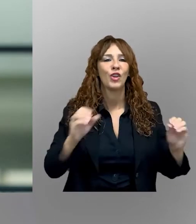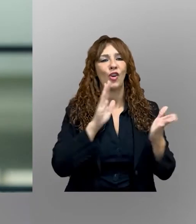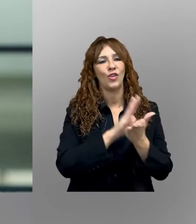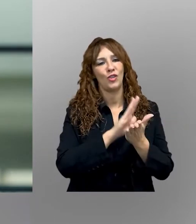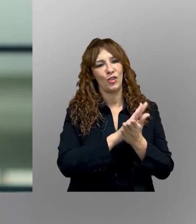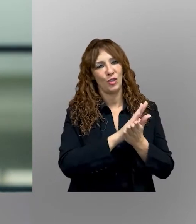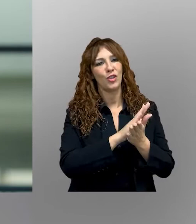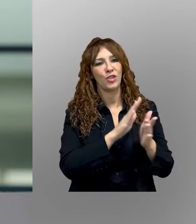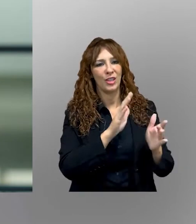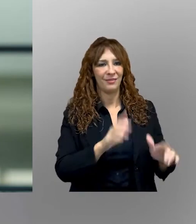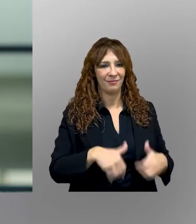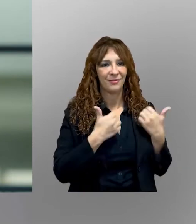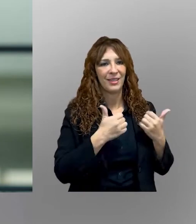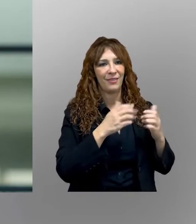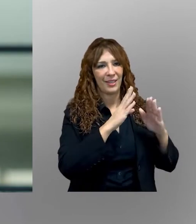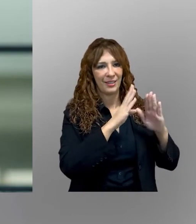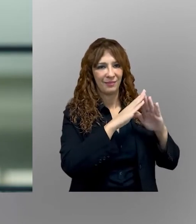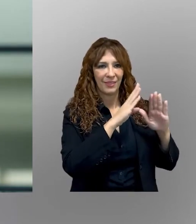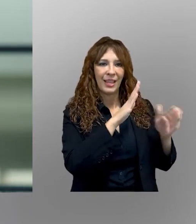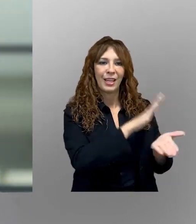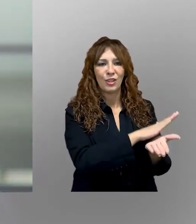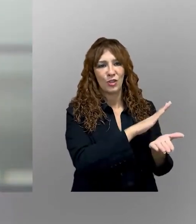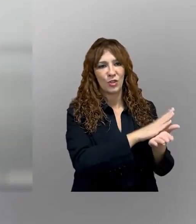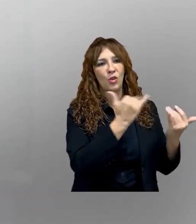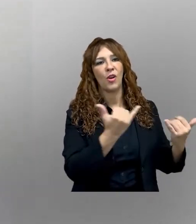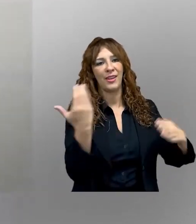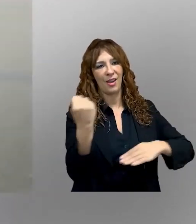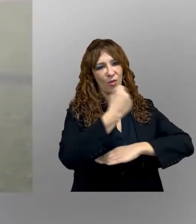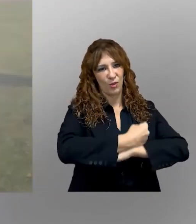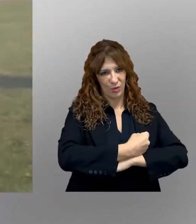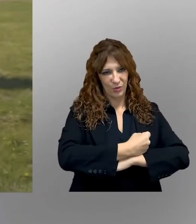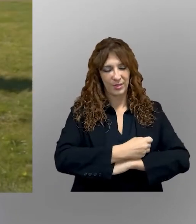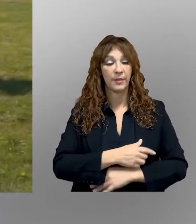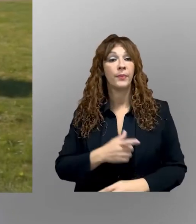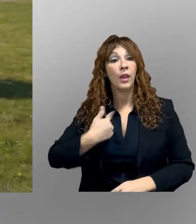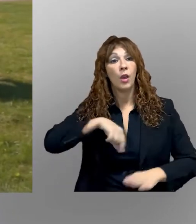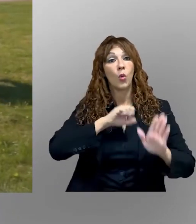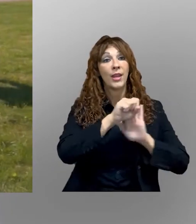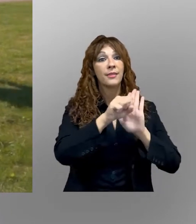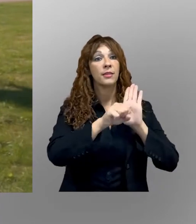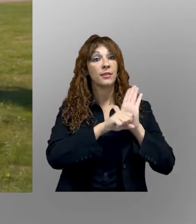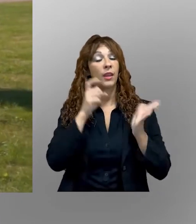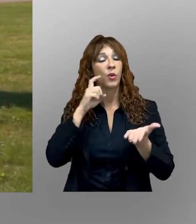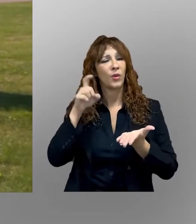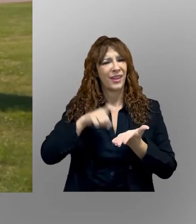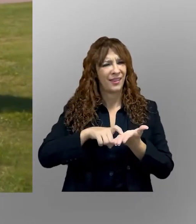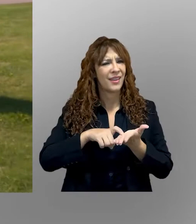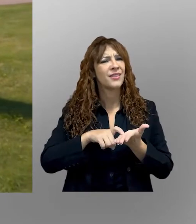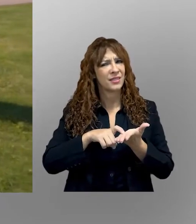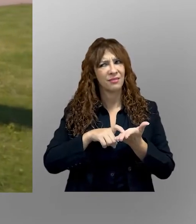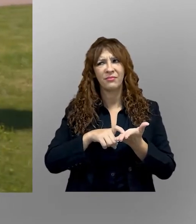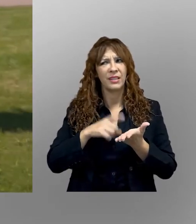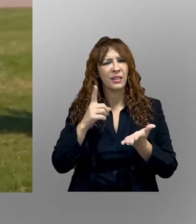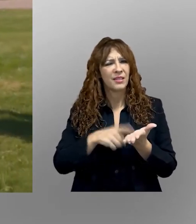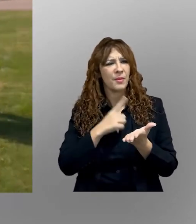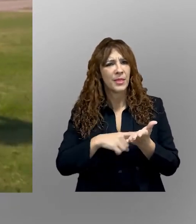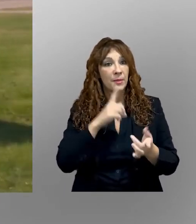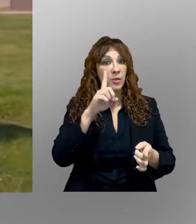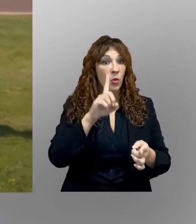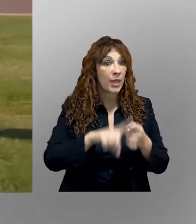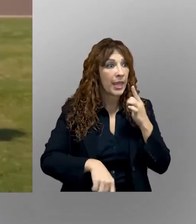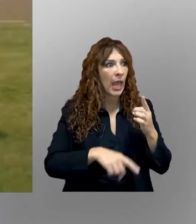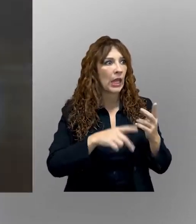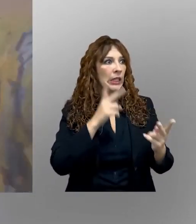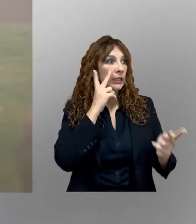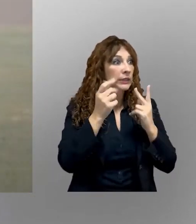no children residing at the facility and it is closed. We as the state recognize that sometimes we can't be the